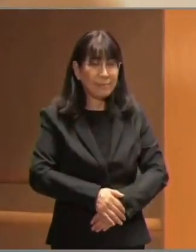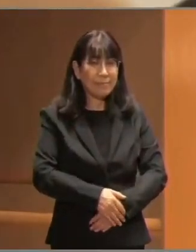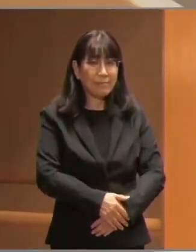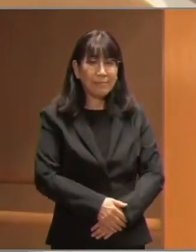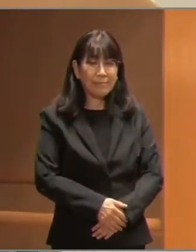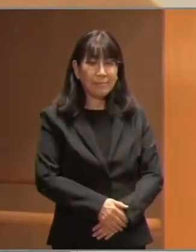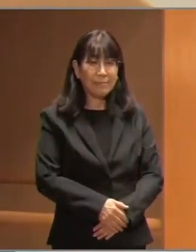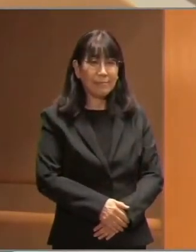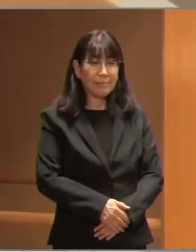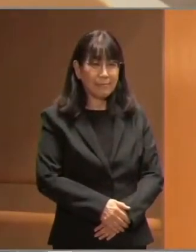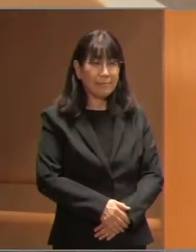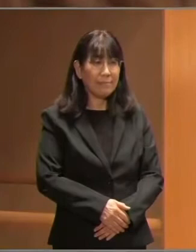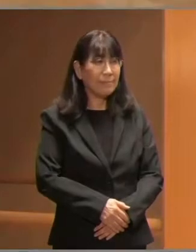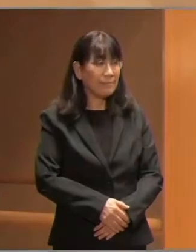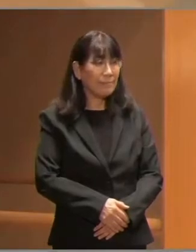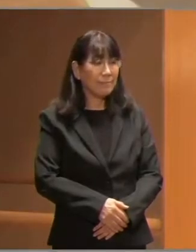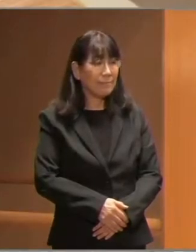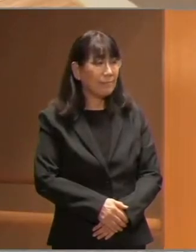And